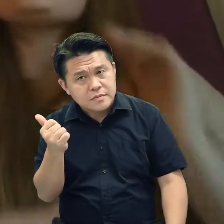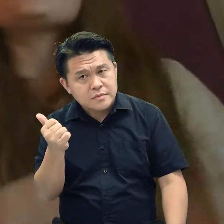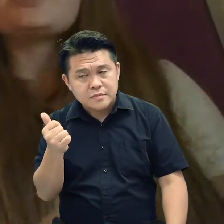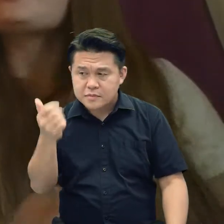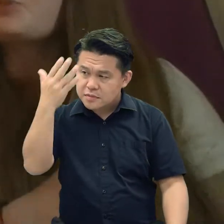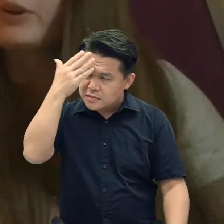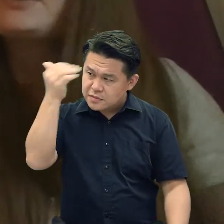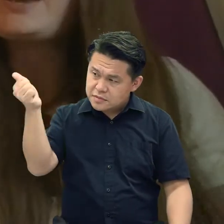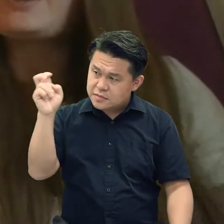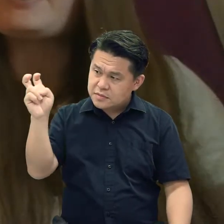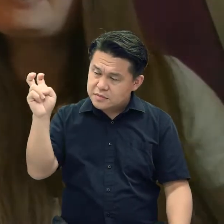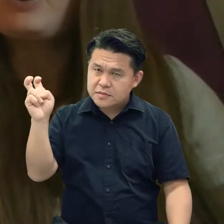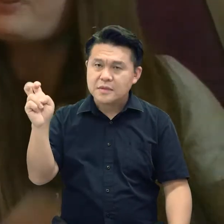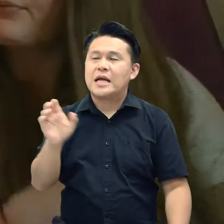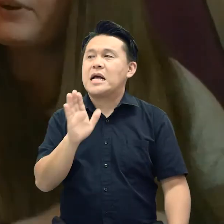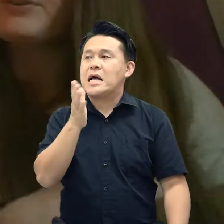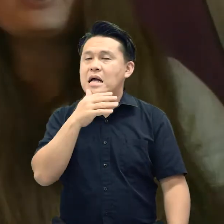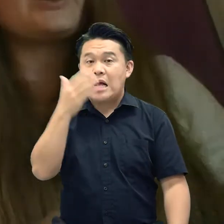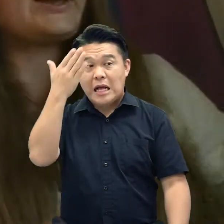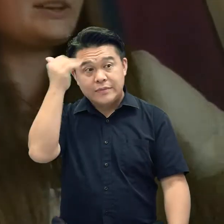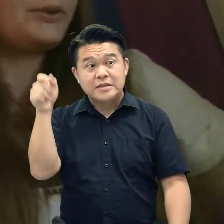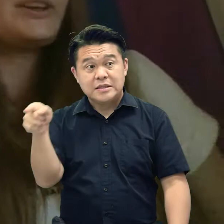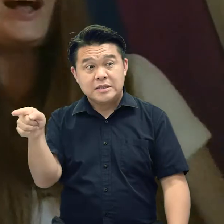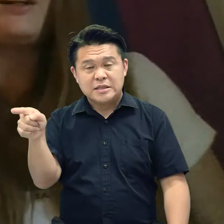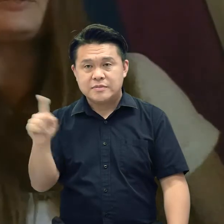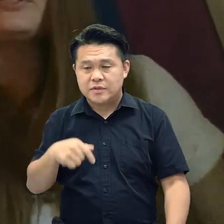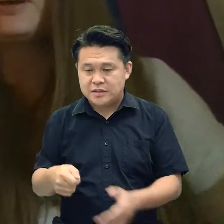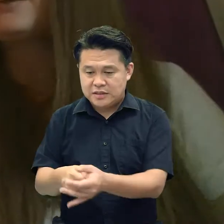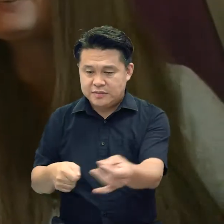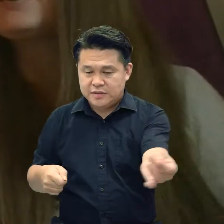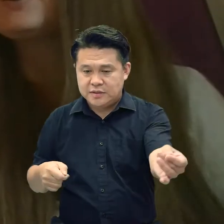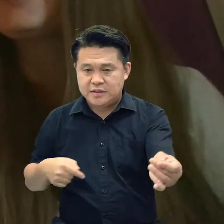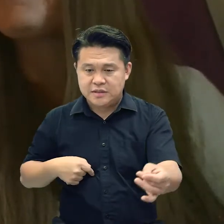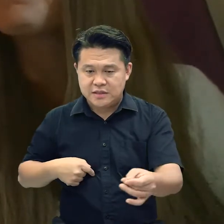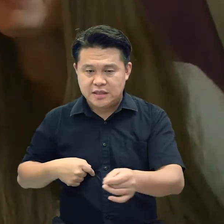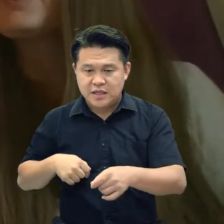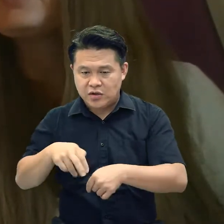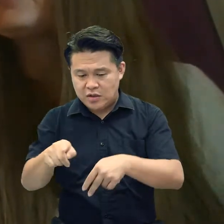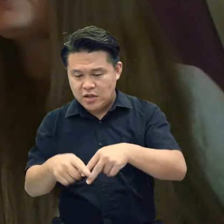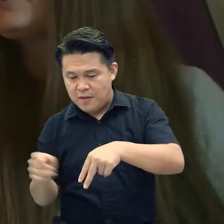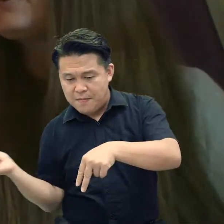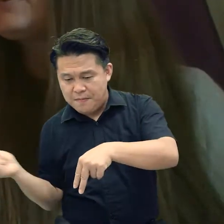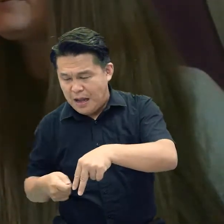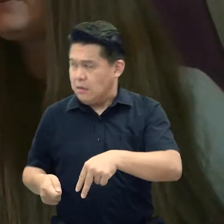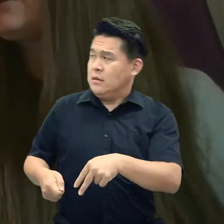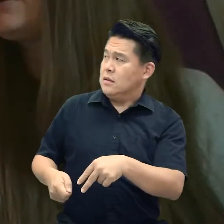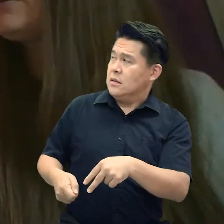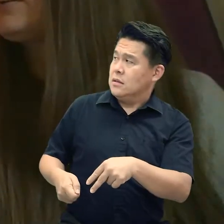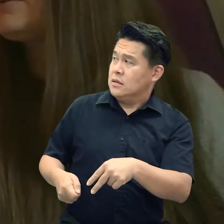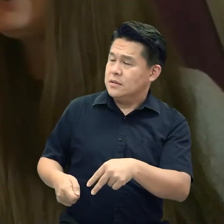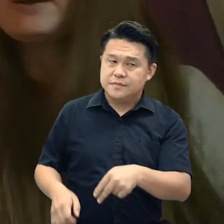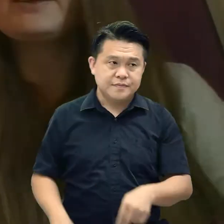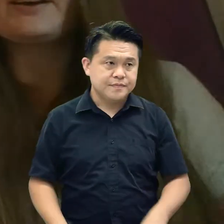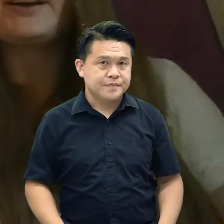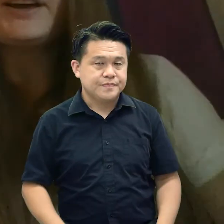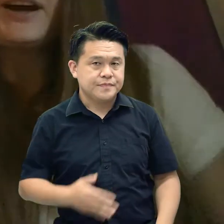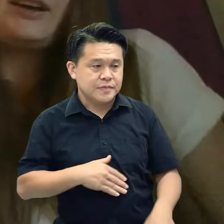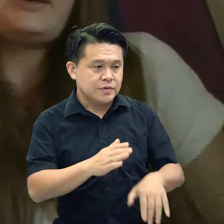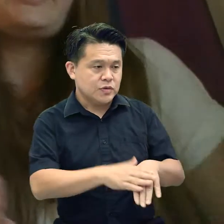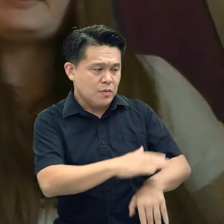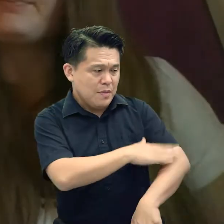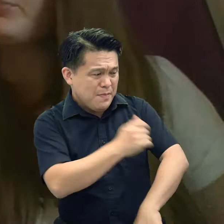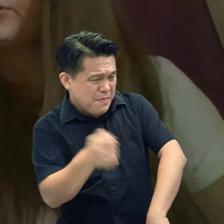he just hit us with his cane on the cows, and on my hand, on my arm as well.